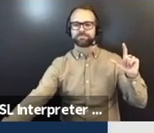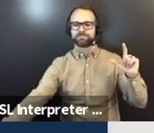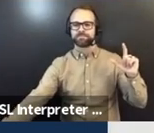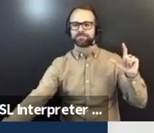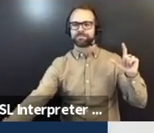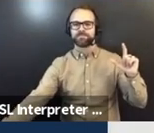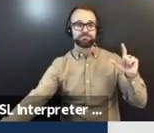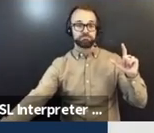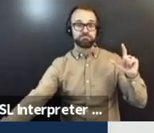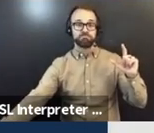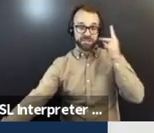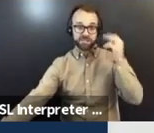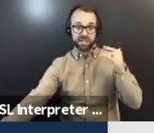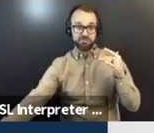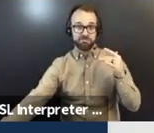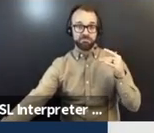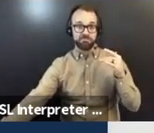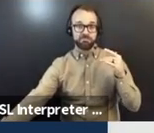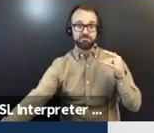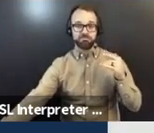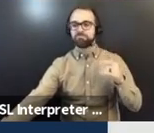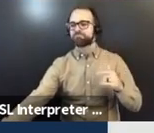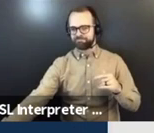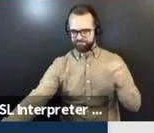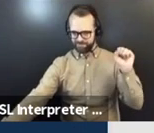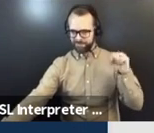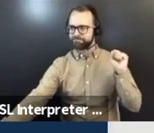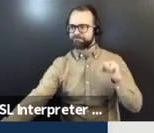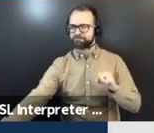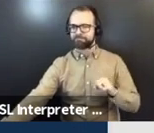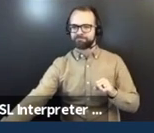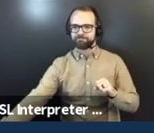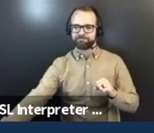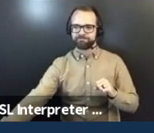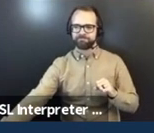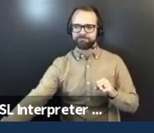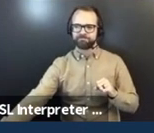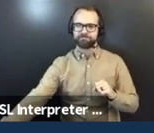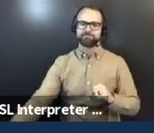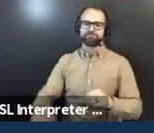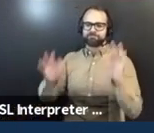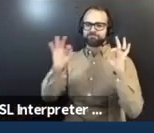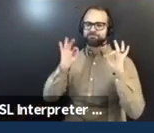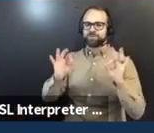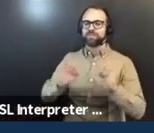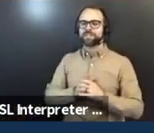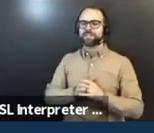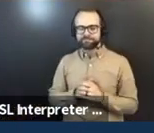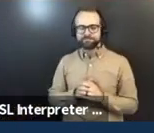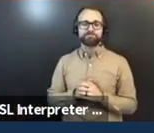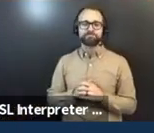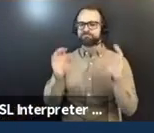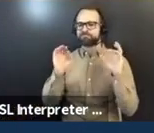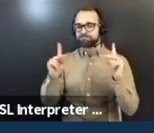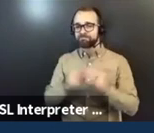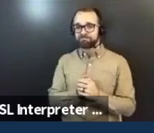Okay, can you guys all see that? Yes, we can see that. Perfect. Perfect. All right.